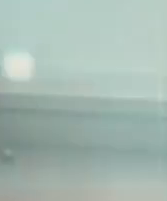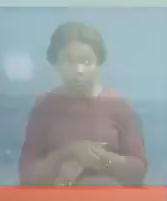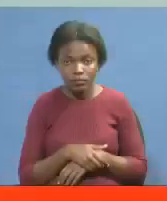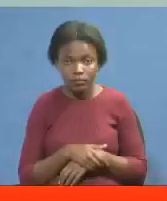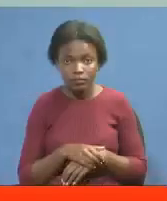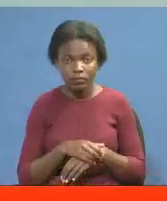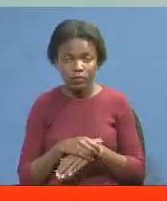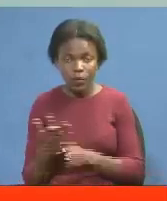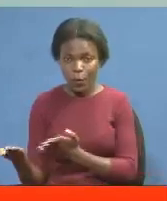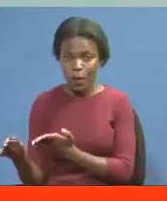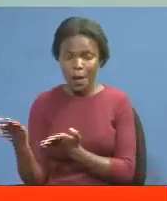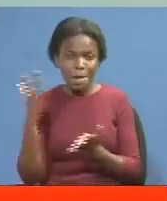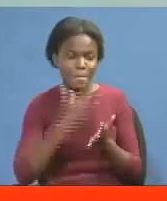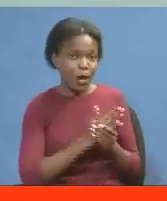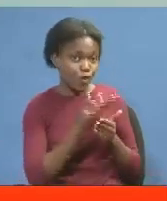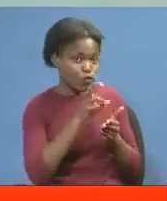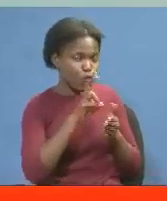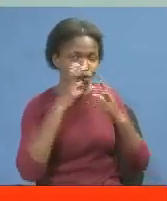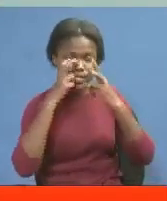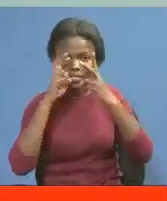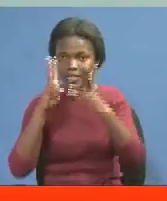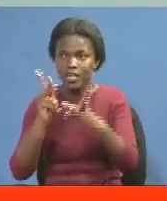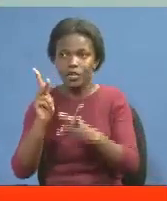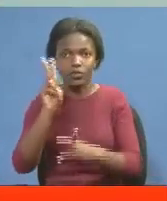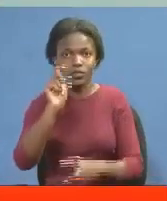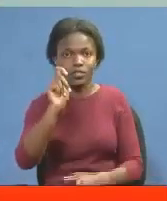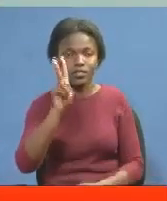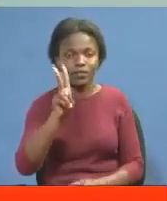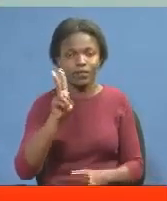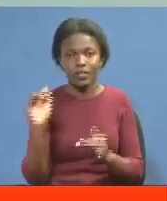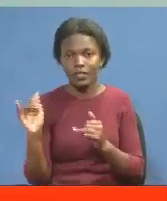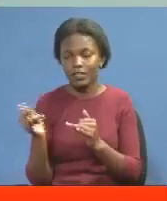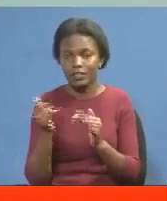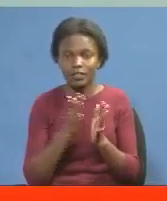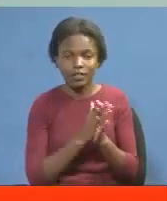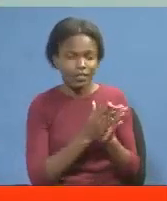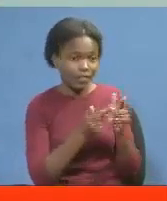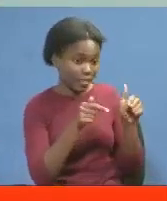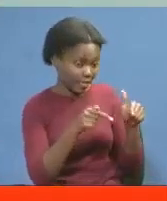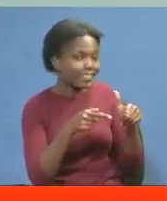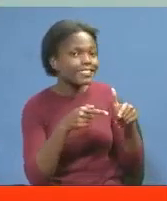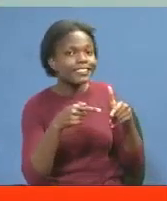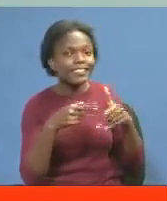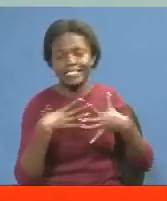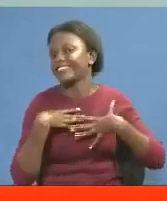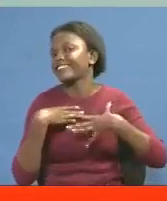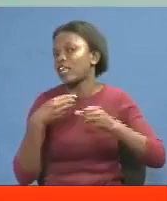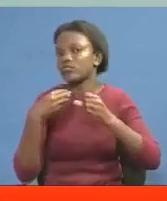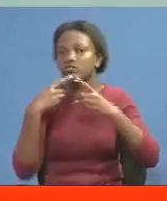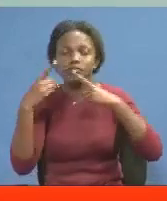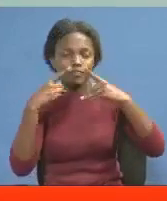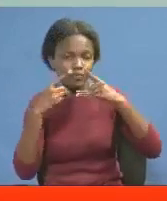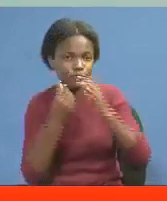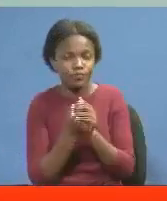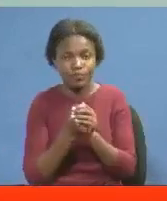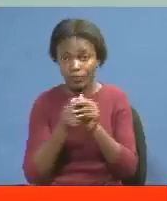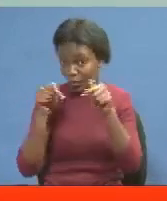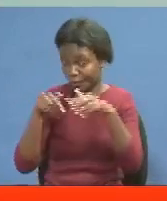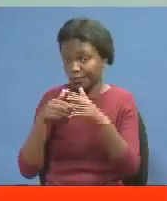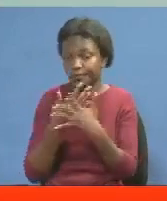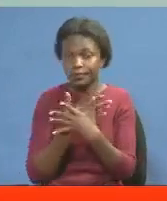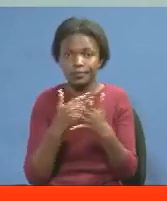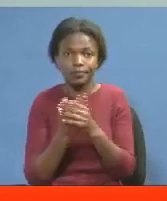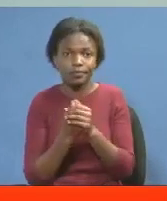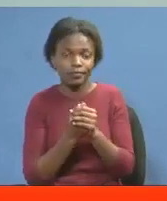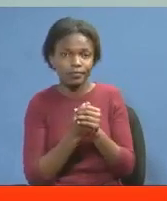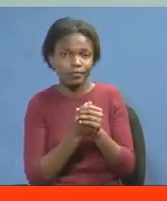All right, welcome back. You're watching KUTV Primetime News, and we are back with a very interesting discussion. On Wednesday, March 24 this year, a story